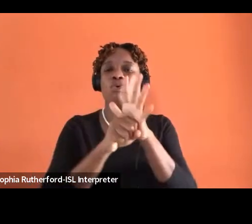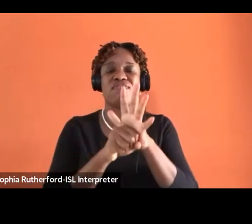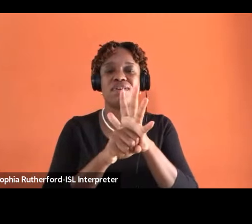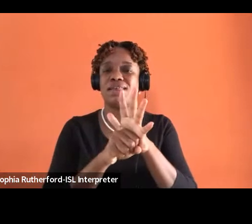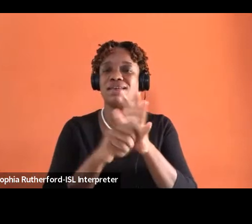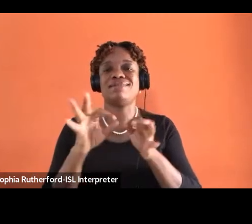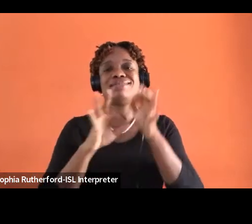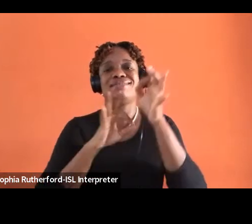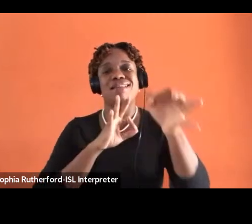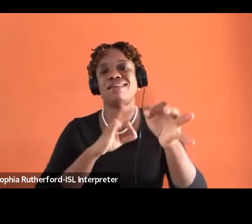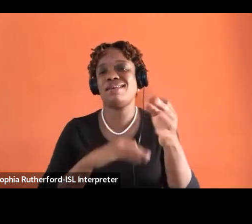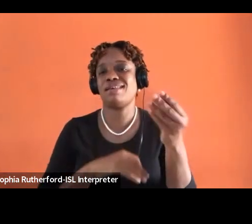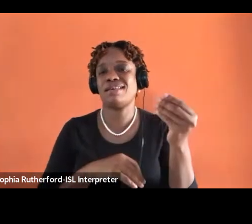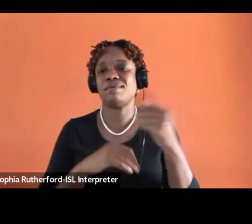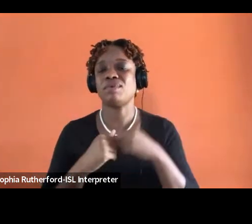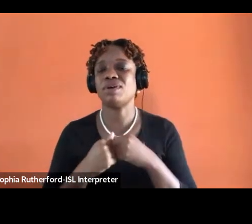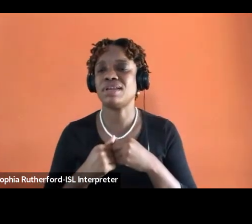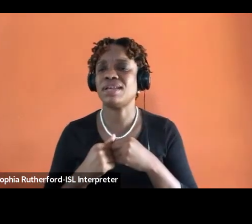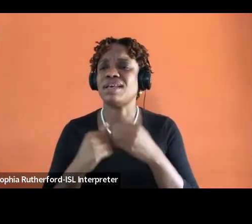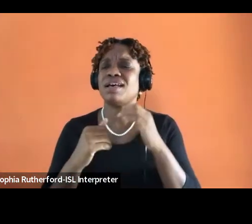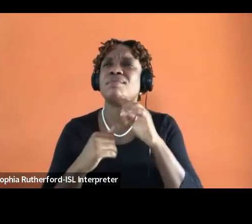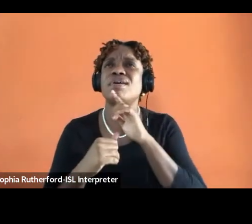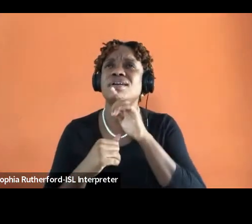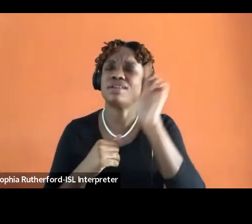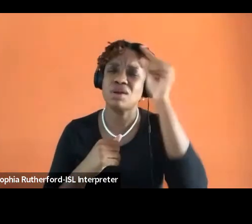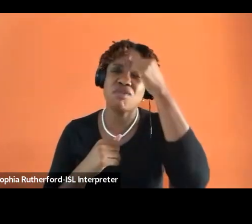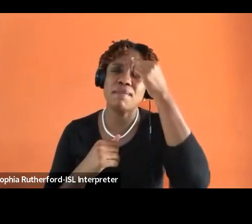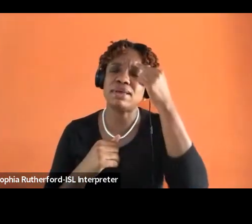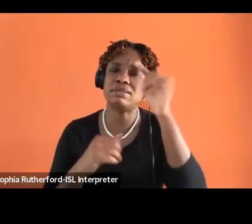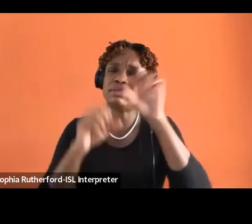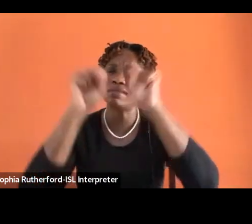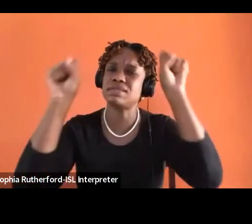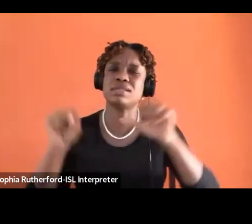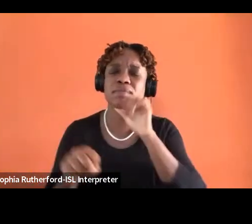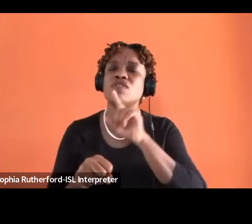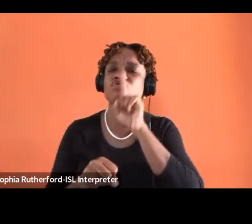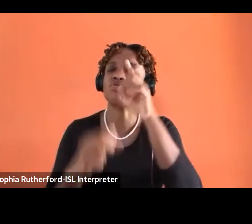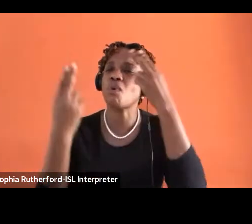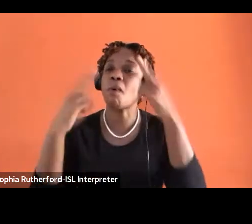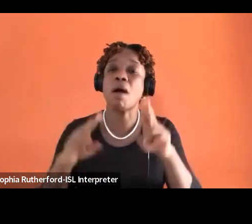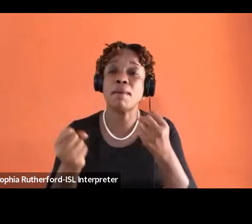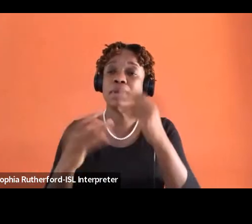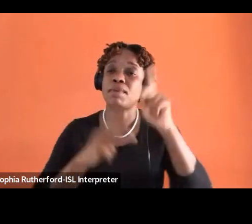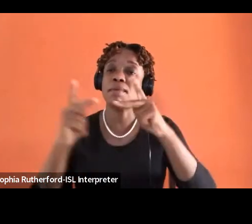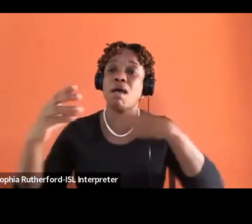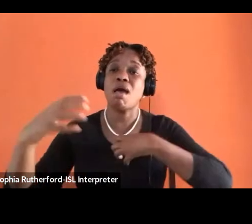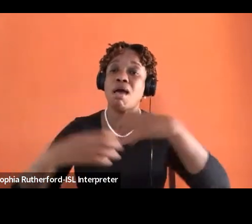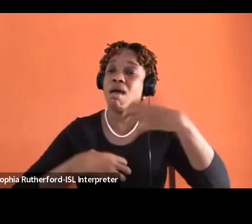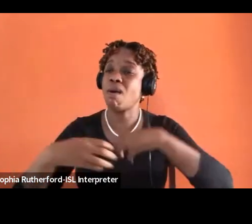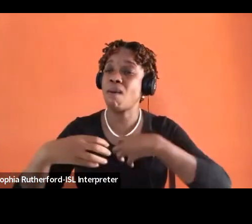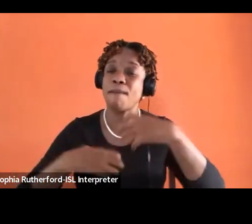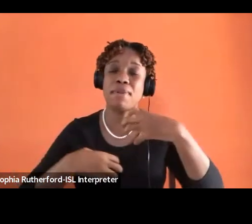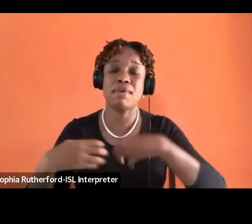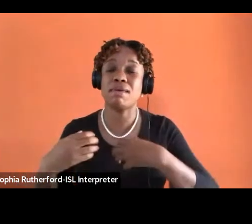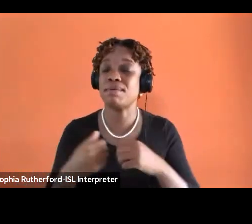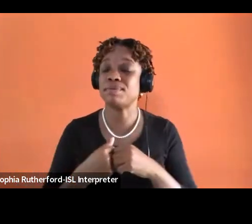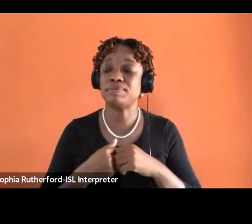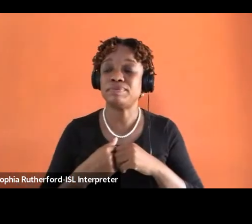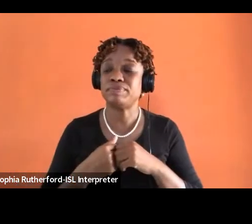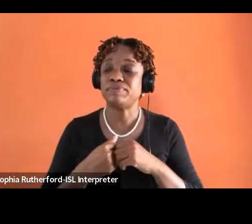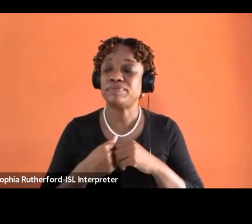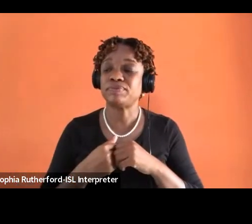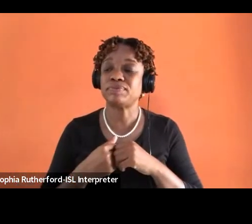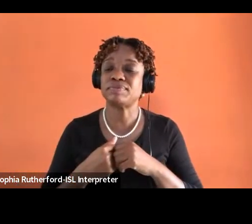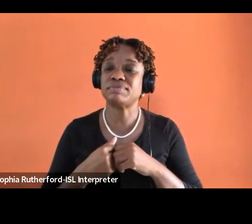what was happening with the government system at the time, but many persons complained. So persons would have to resort